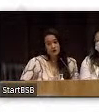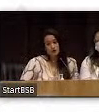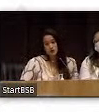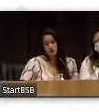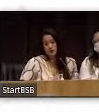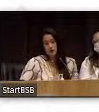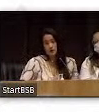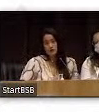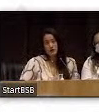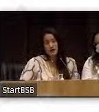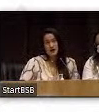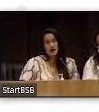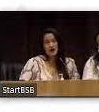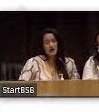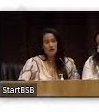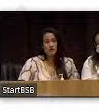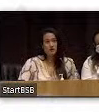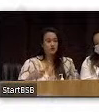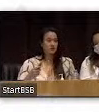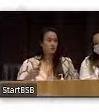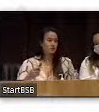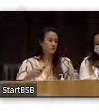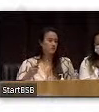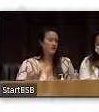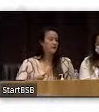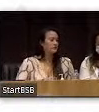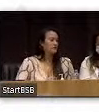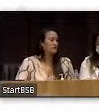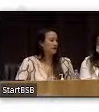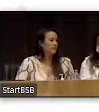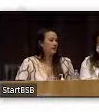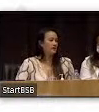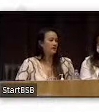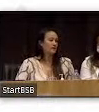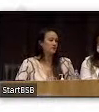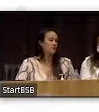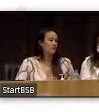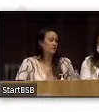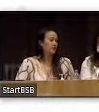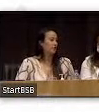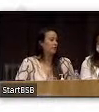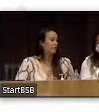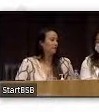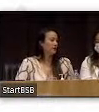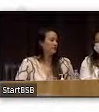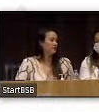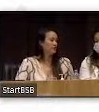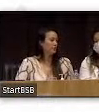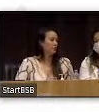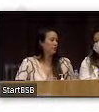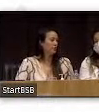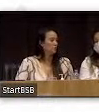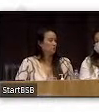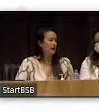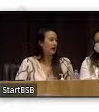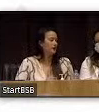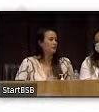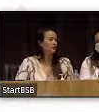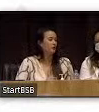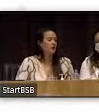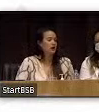2022, we became, during the peak of the pandemic, especially